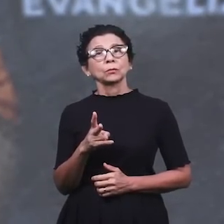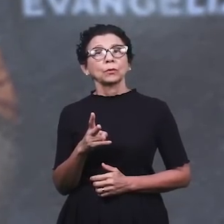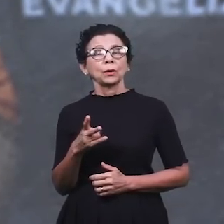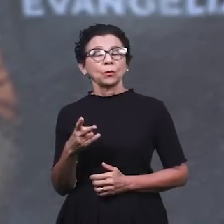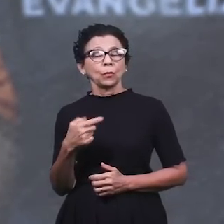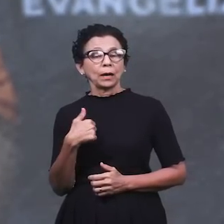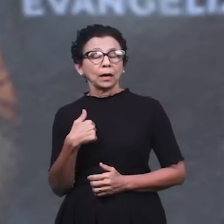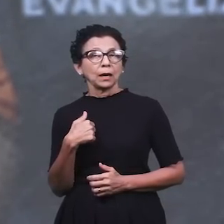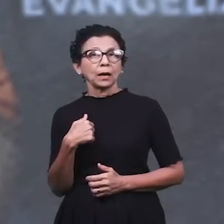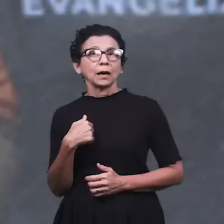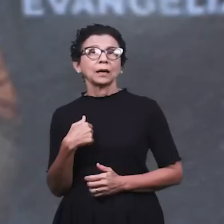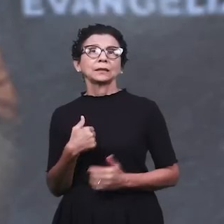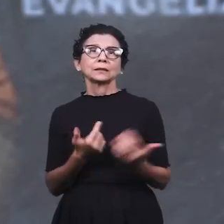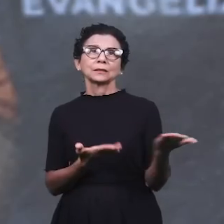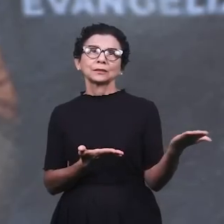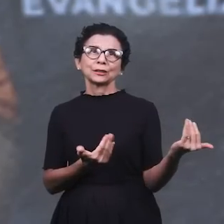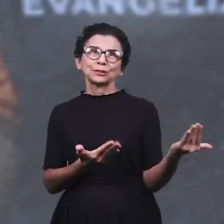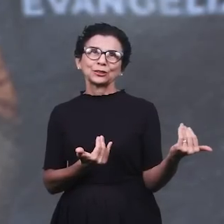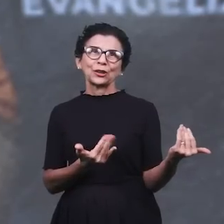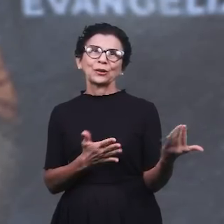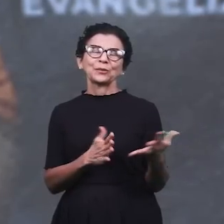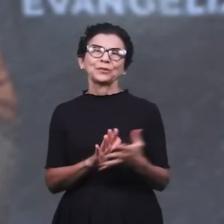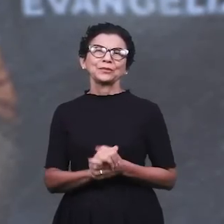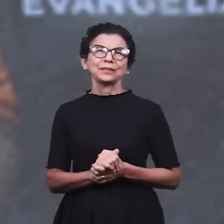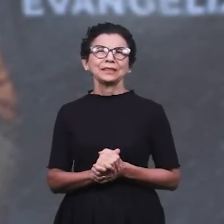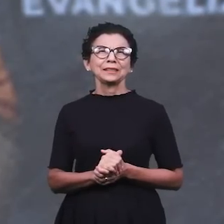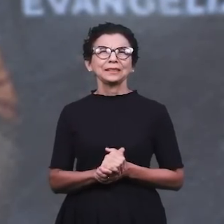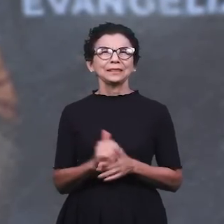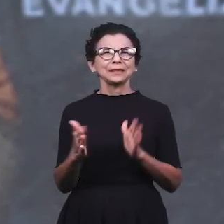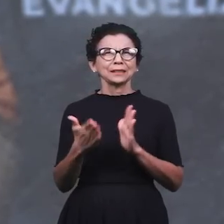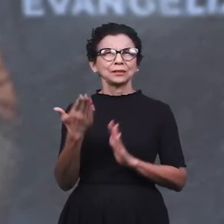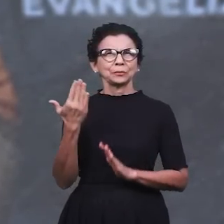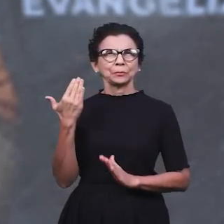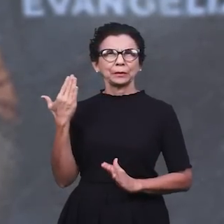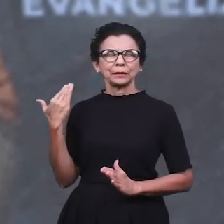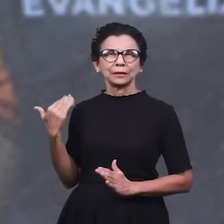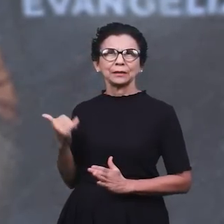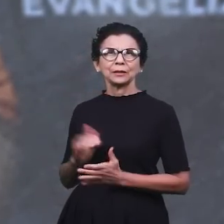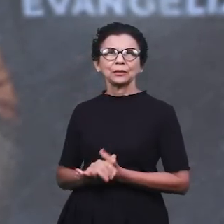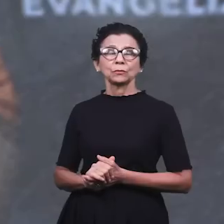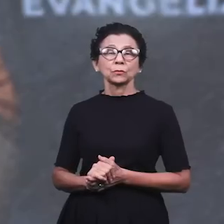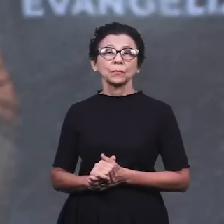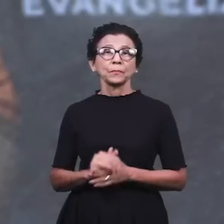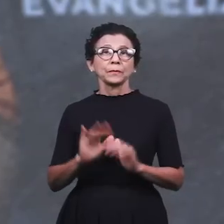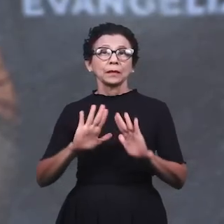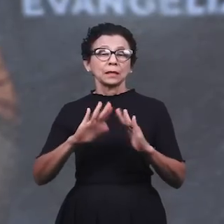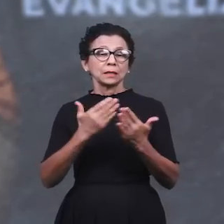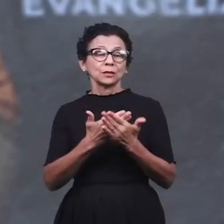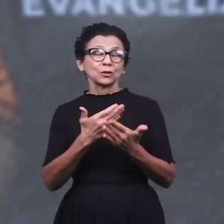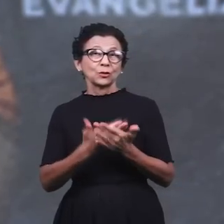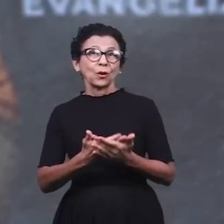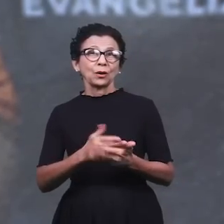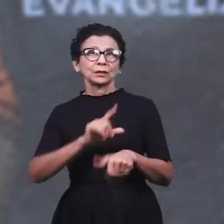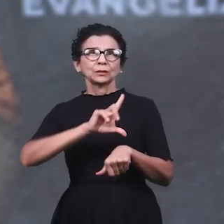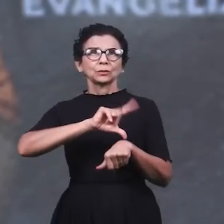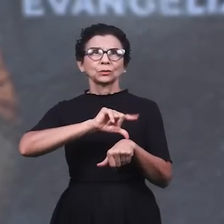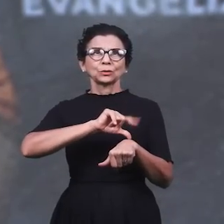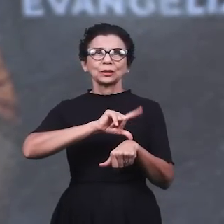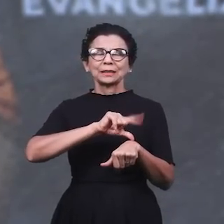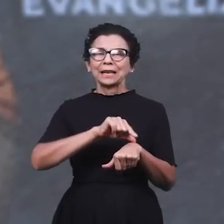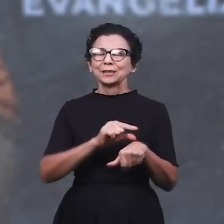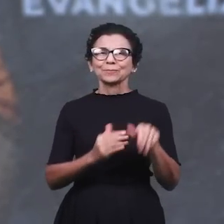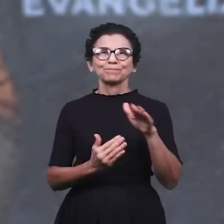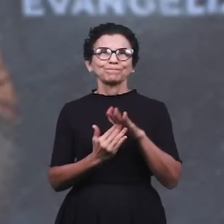time. And at that time, my school schedules weren't allowing me to